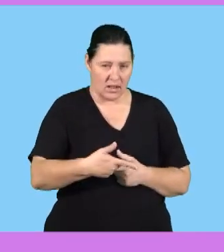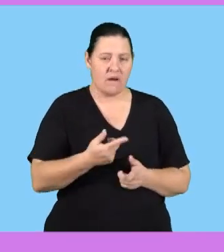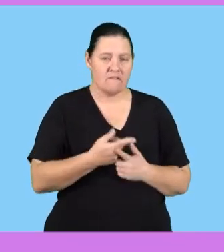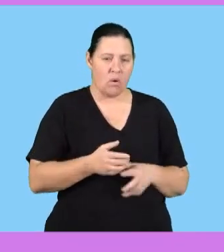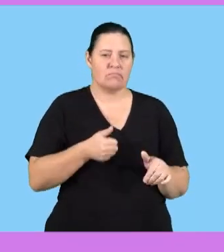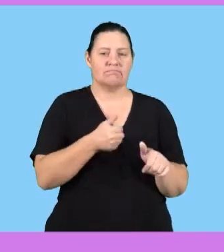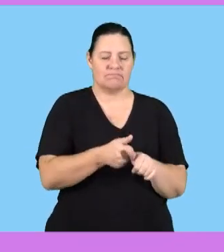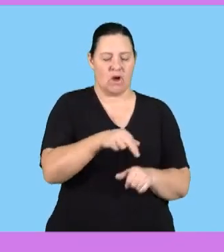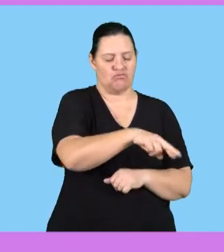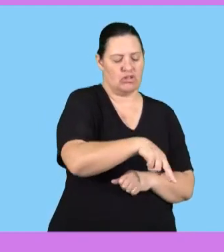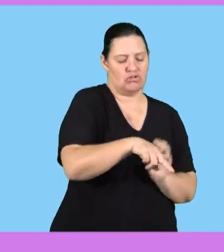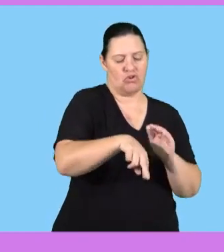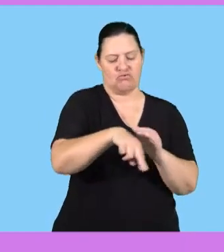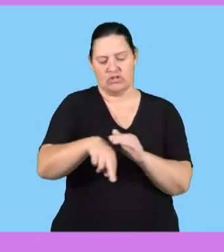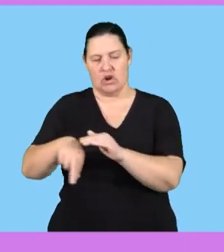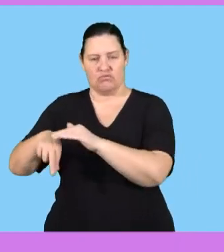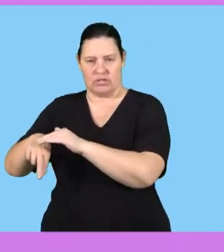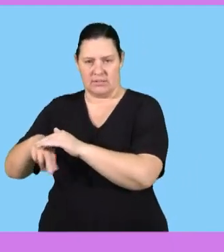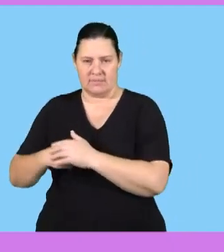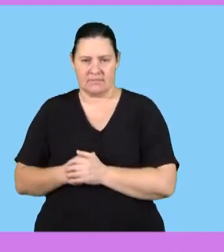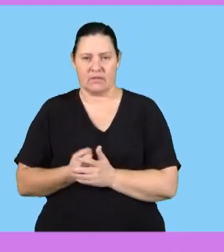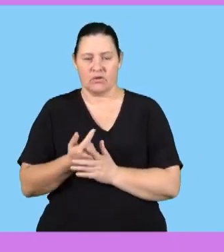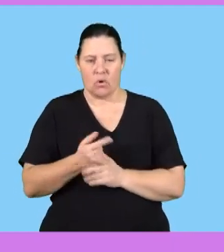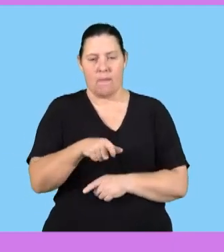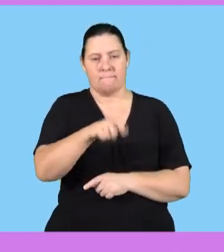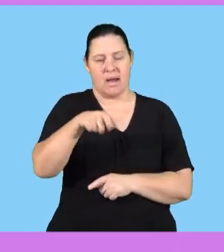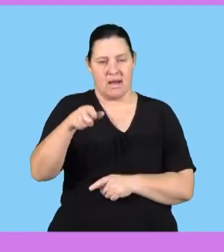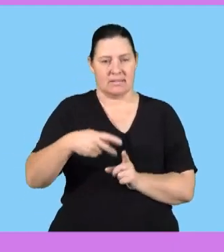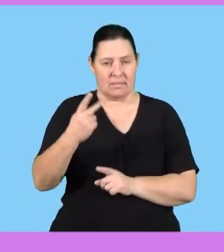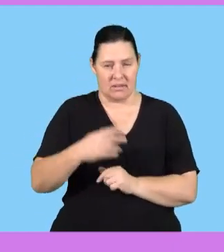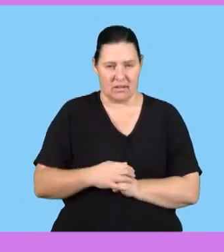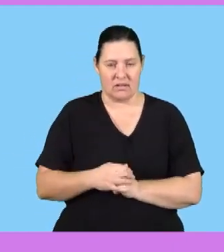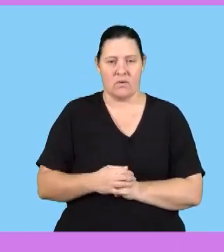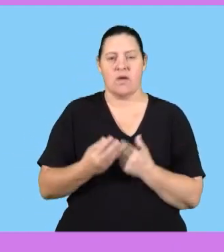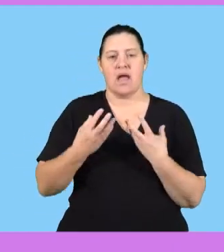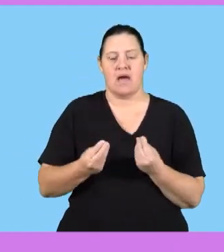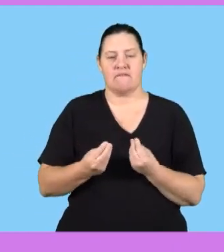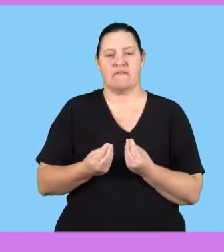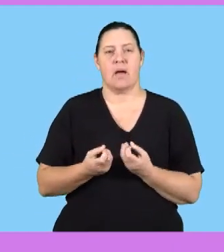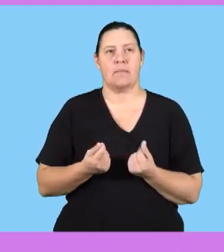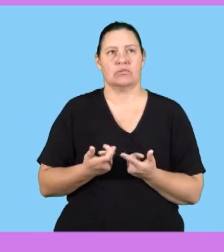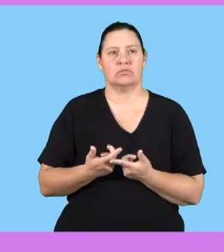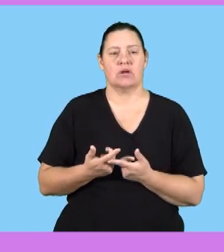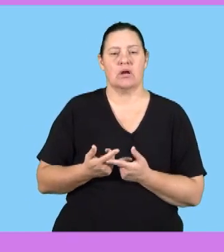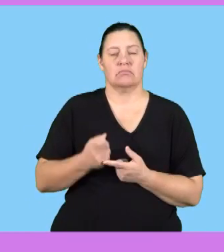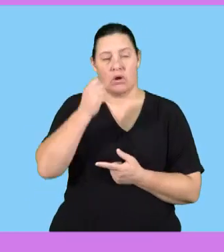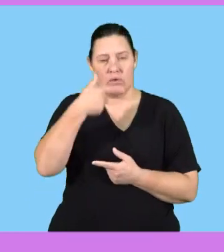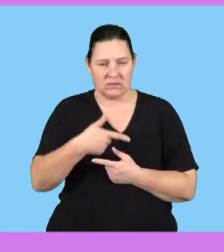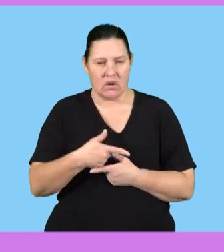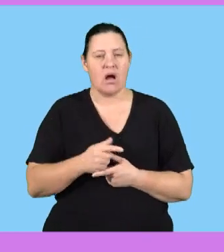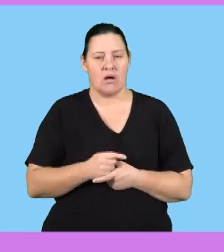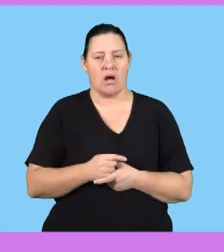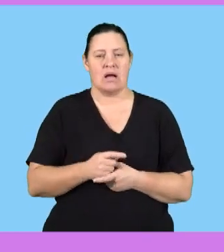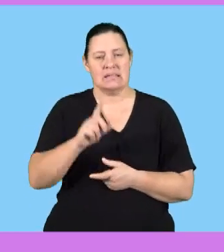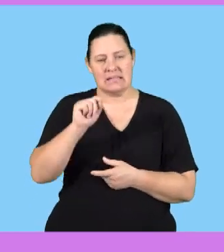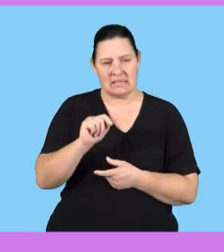oil according to region. Right, let's look at our bar graph here, double bar graph. We have amount of crude oil in